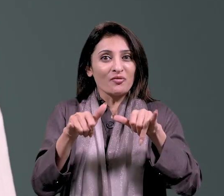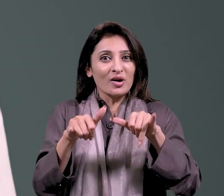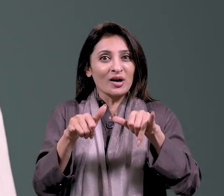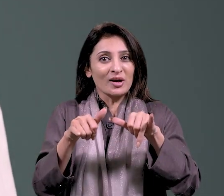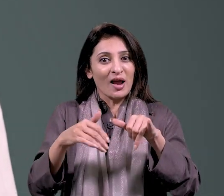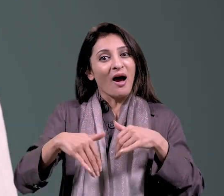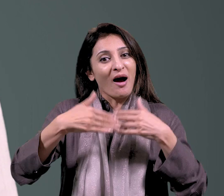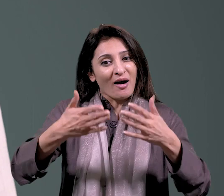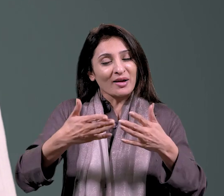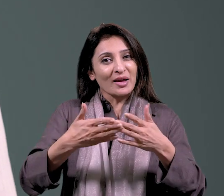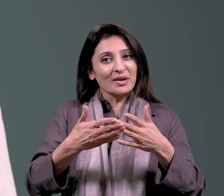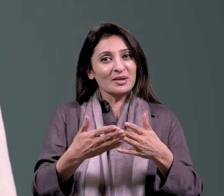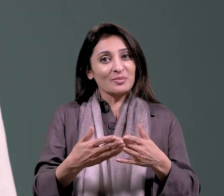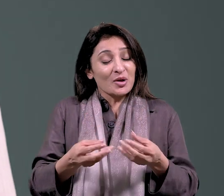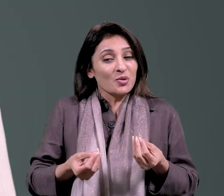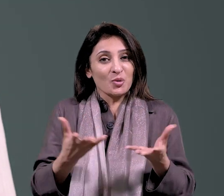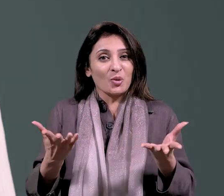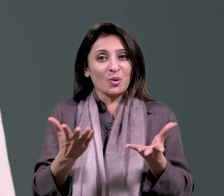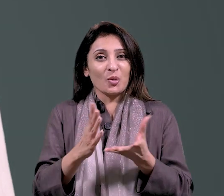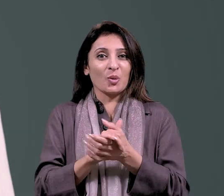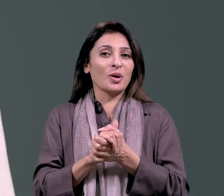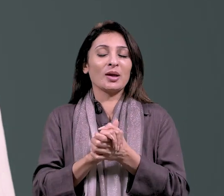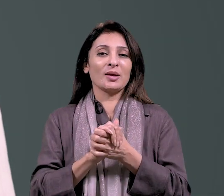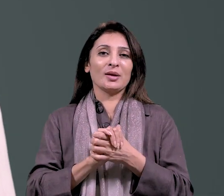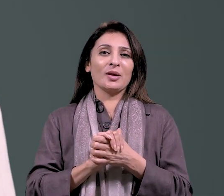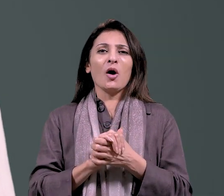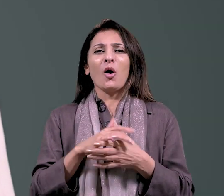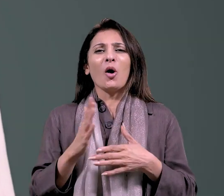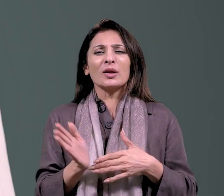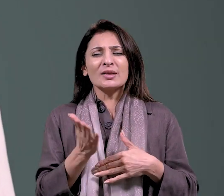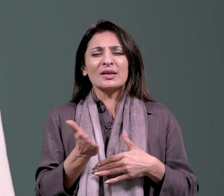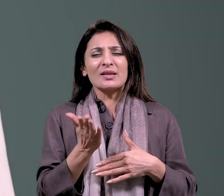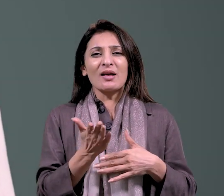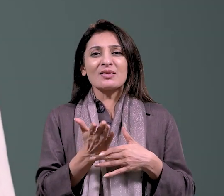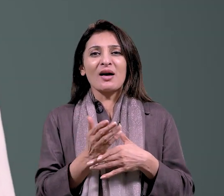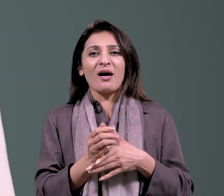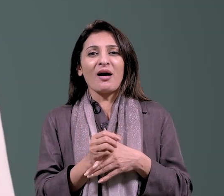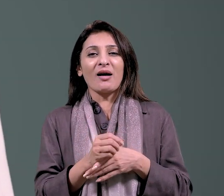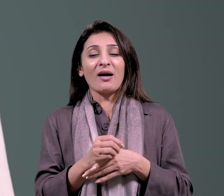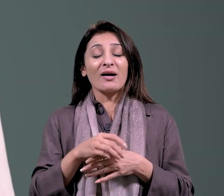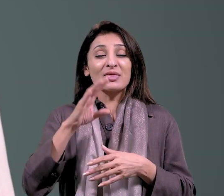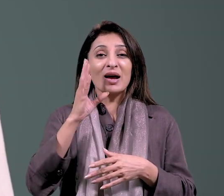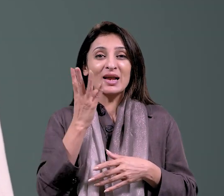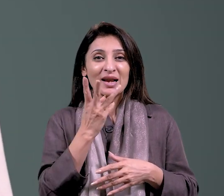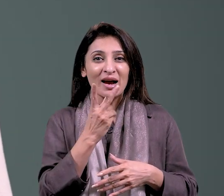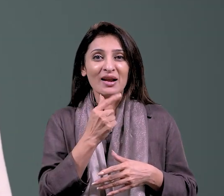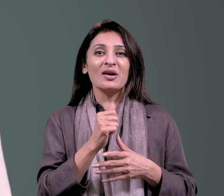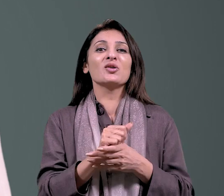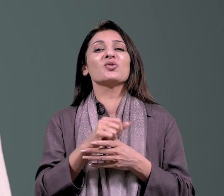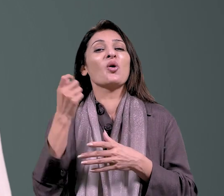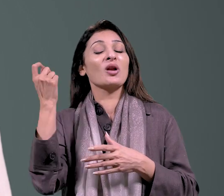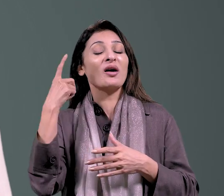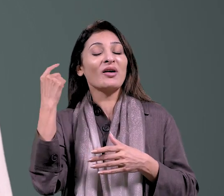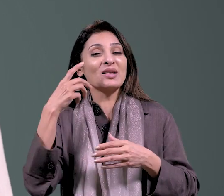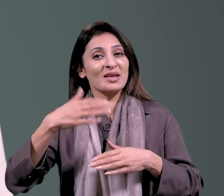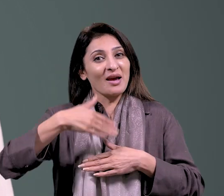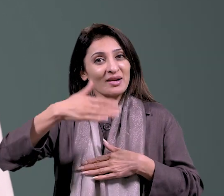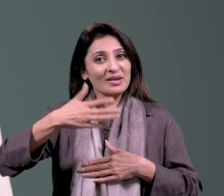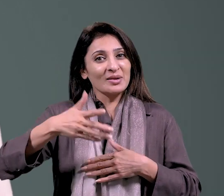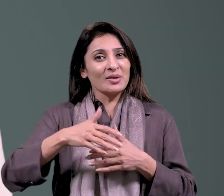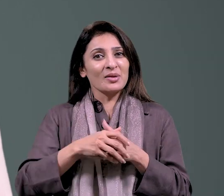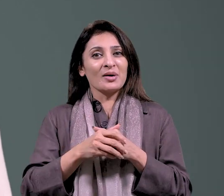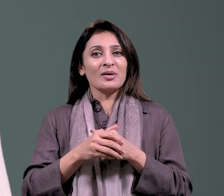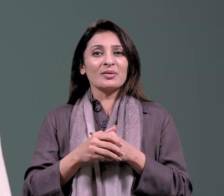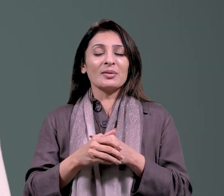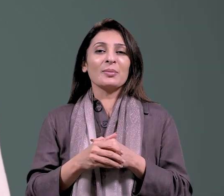rife. Though in colors, sounds, and movements, I had abundant company.